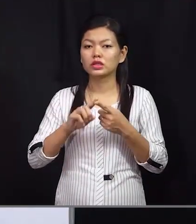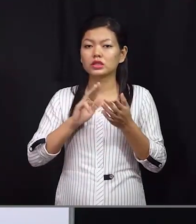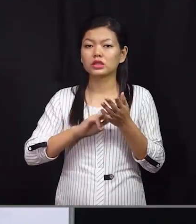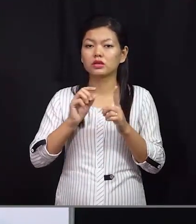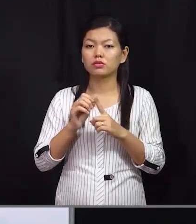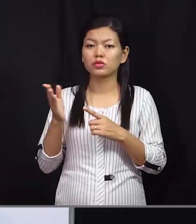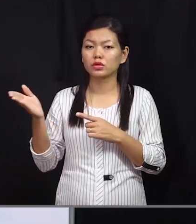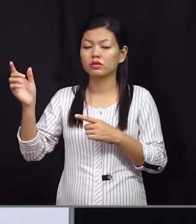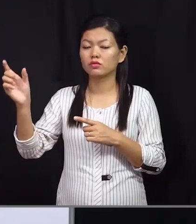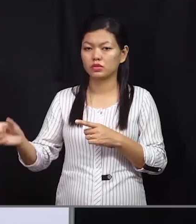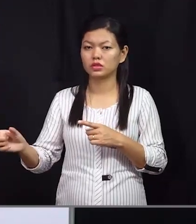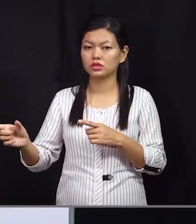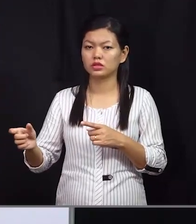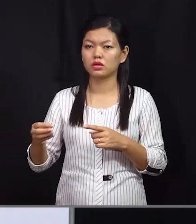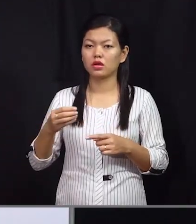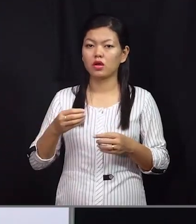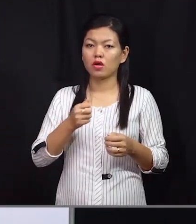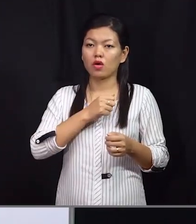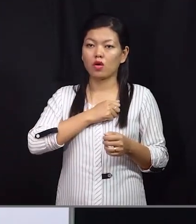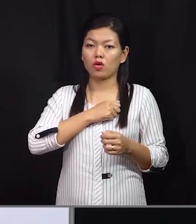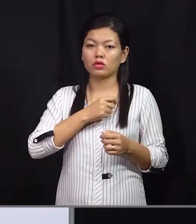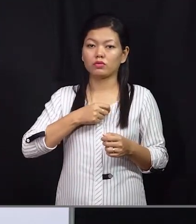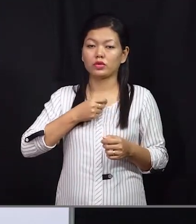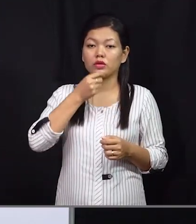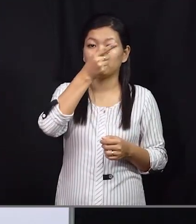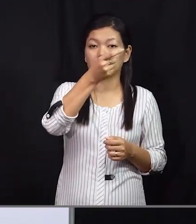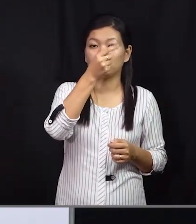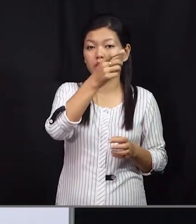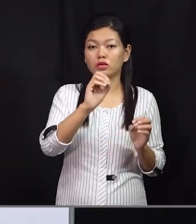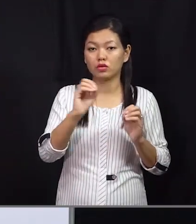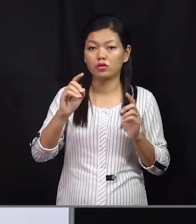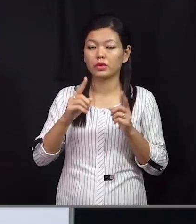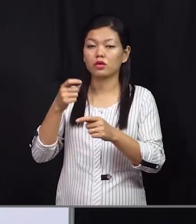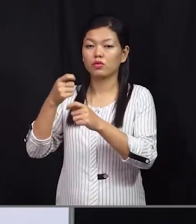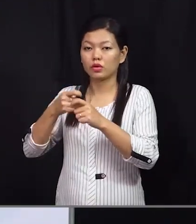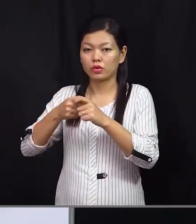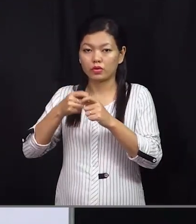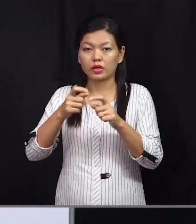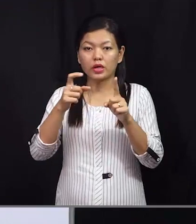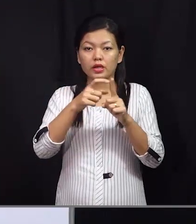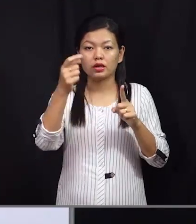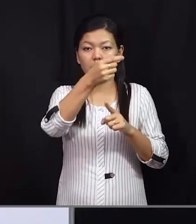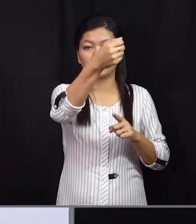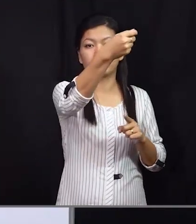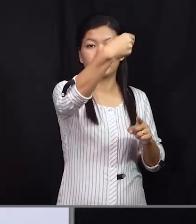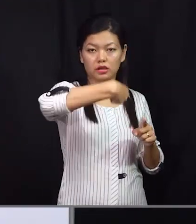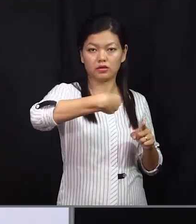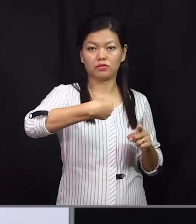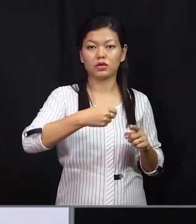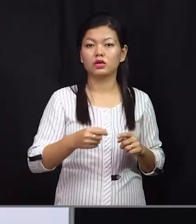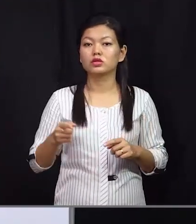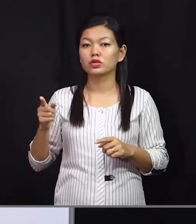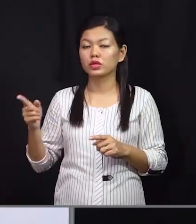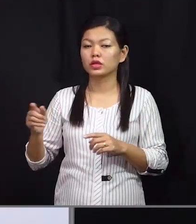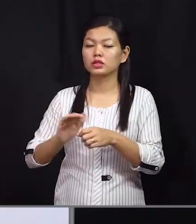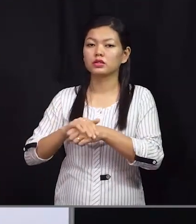If anything happens, the owner will be the lone one who will be bearing all the risks. Okay. And the last one is nature